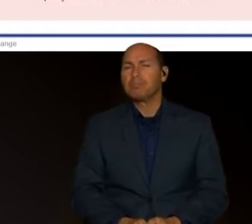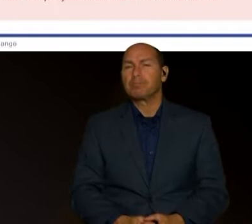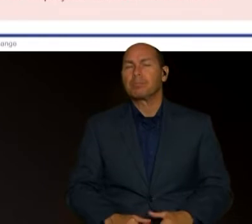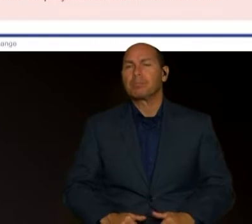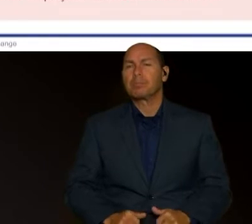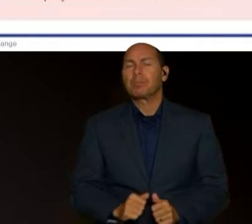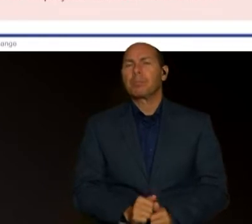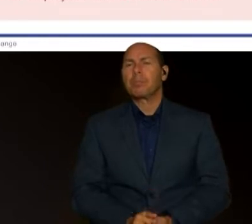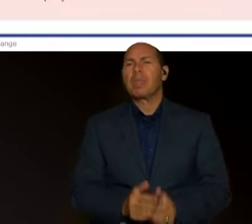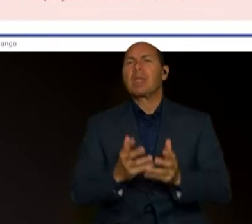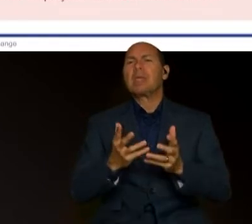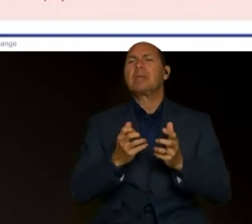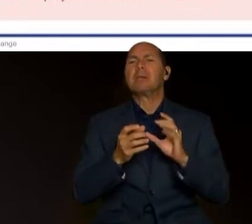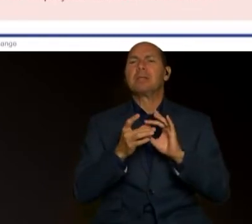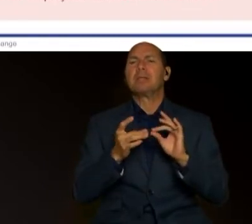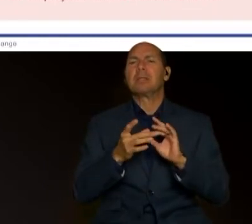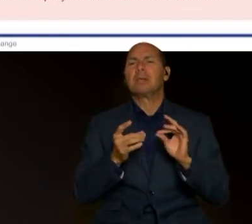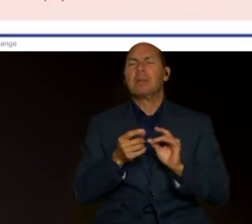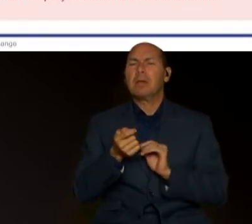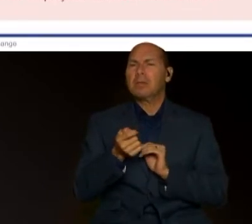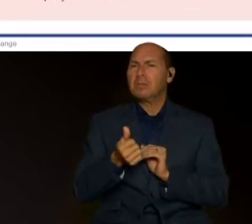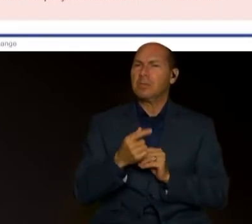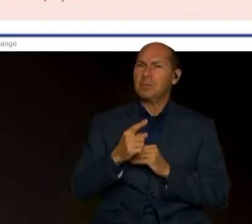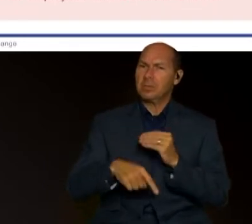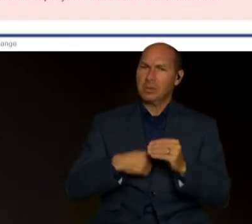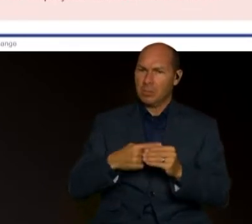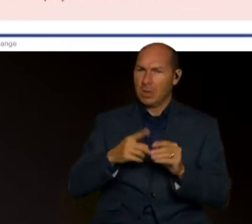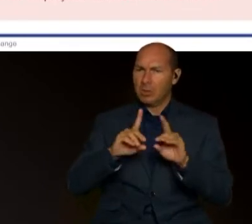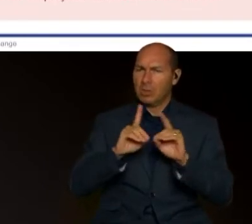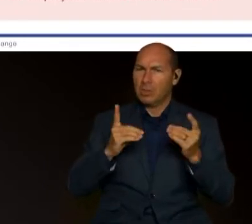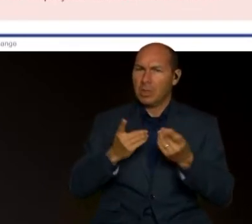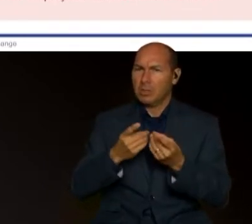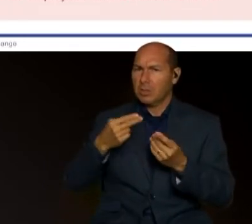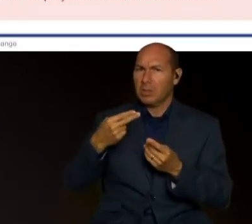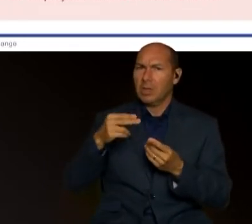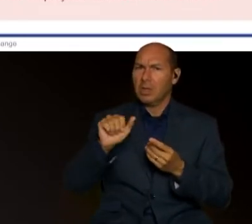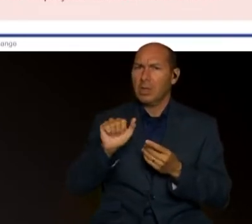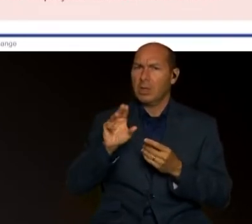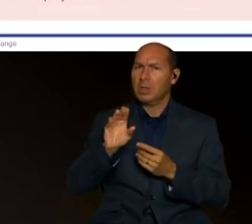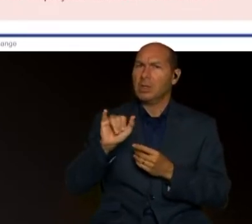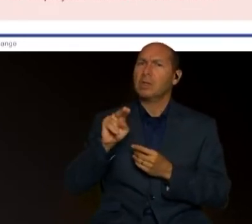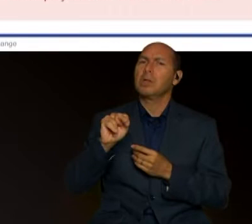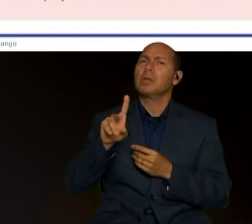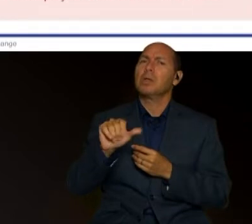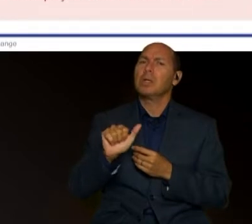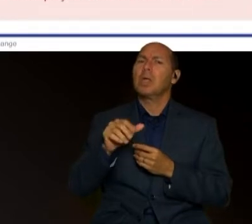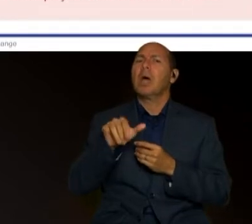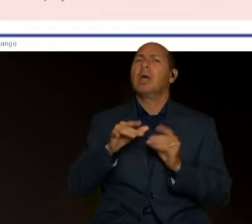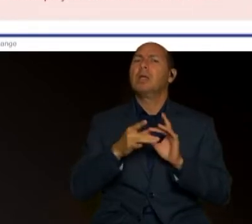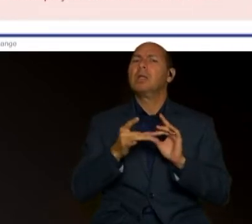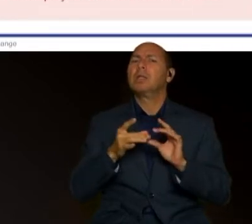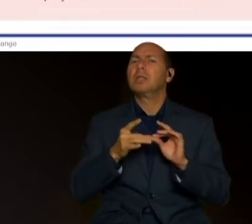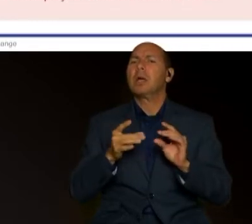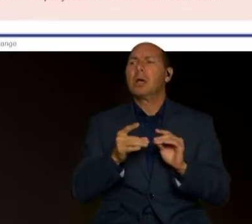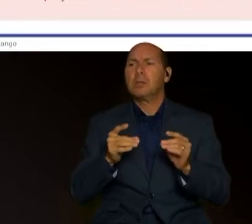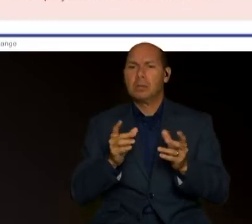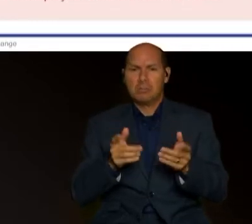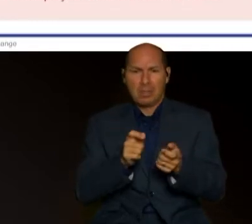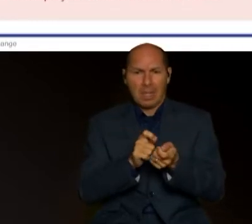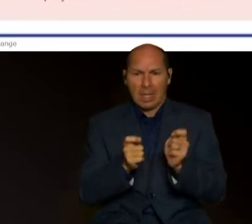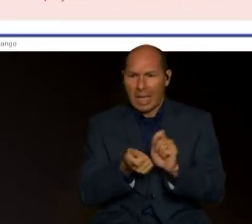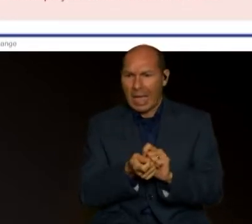We wanted to talk to you a little about what was done in the Treasury Department, because we talk about